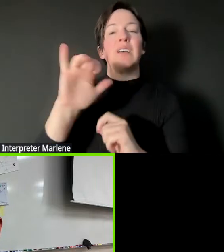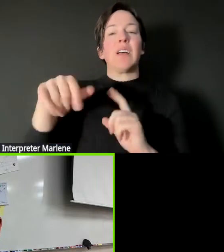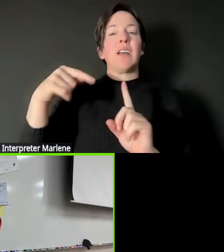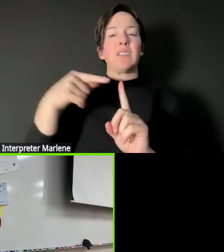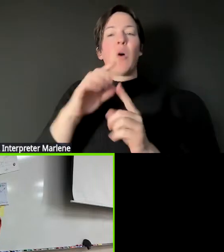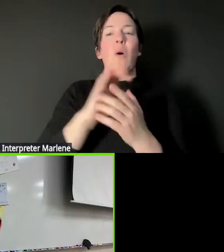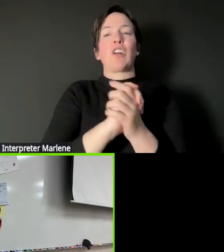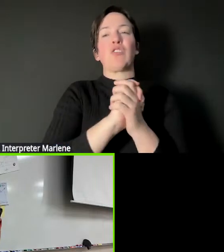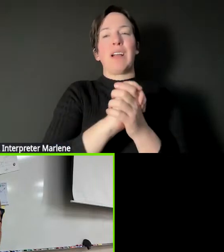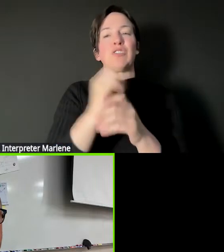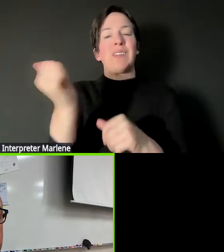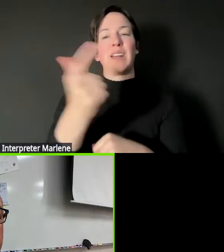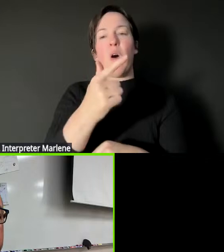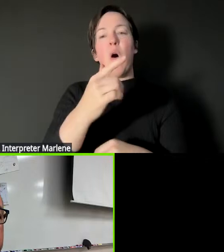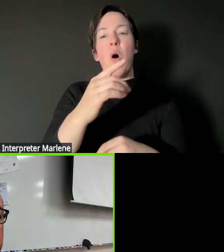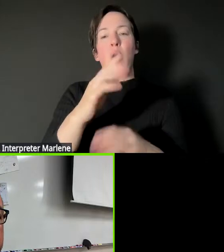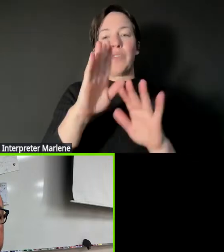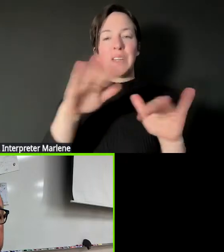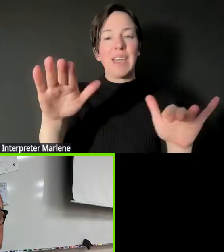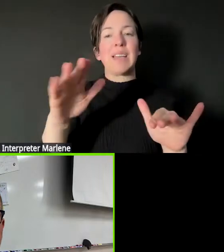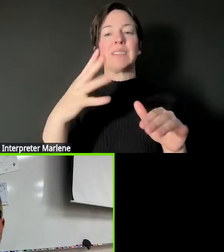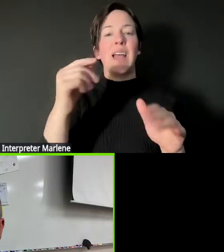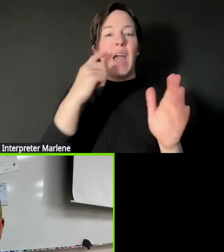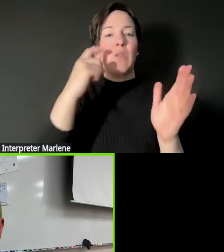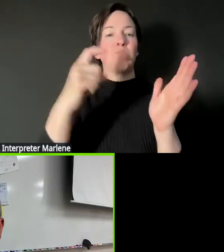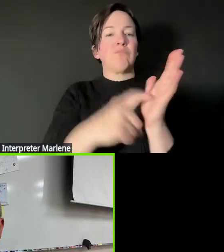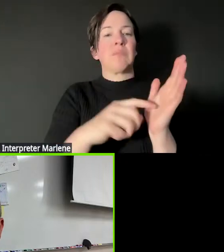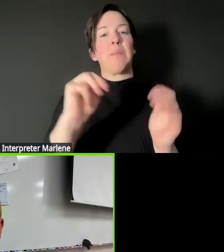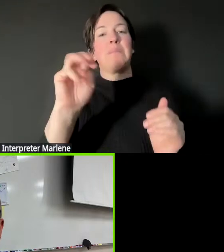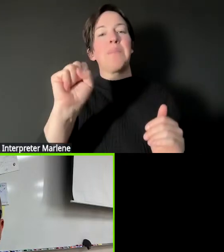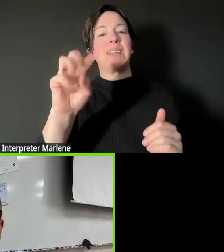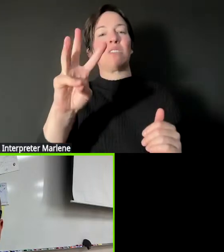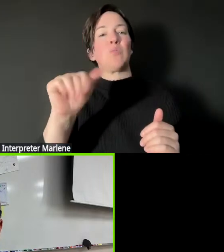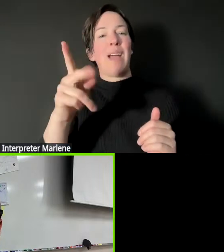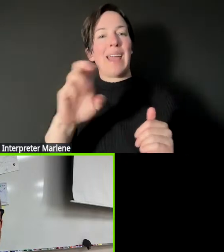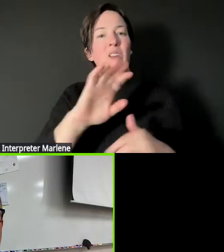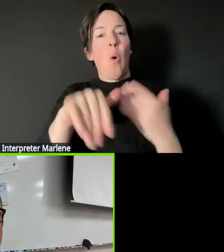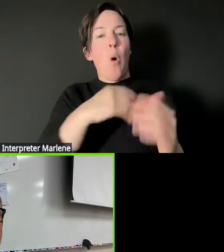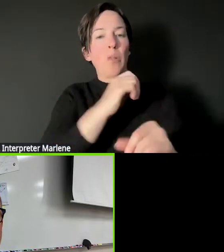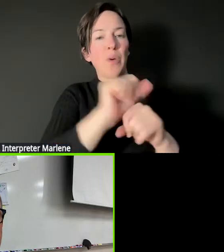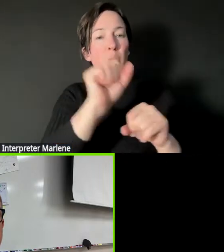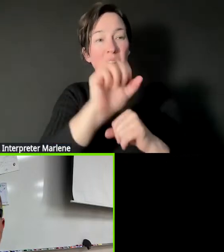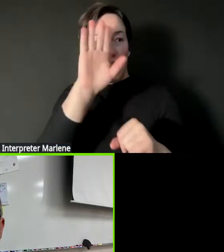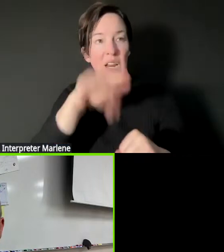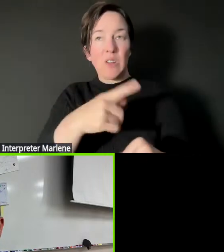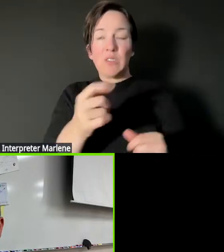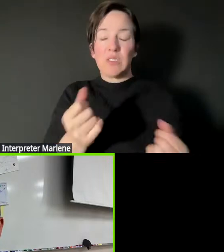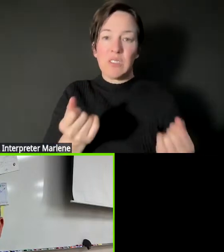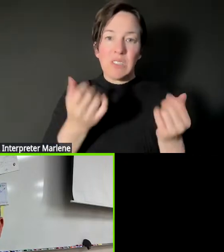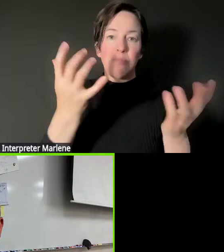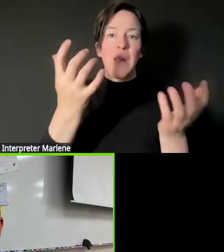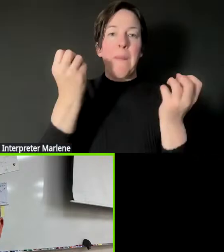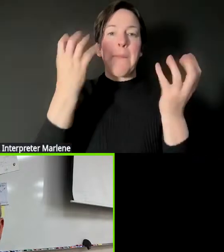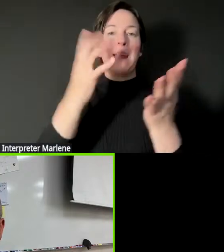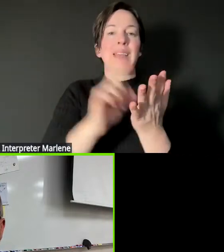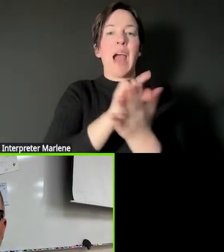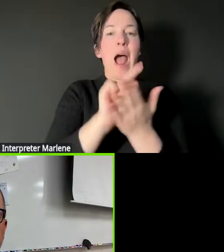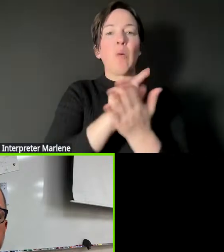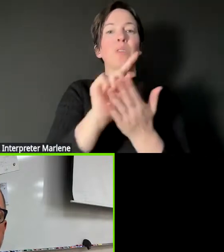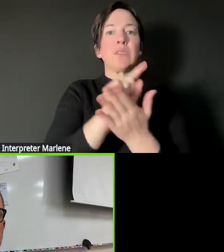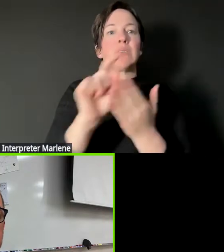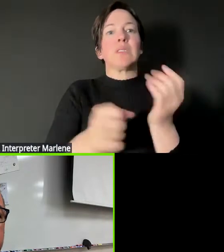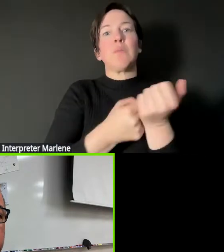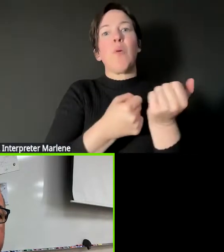all the kids and also recognize Miss Wade for all the work. I know she spends a lot of hours